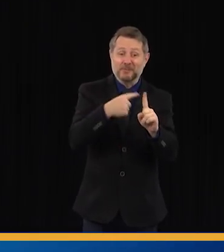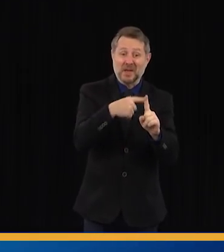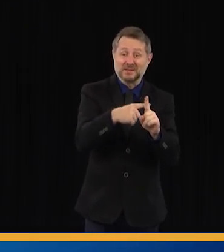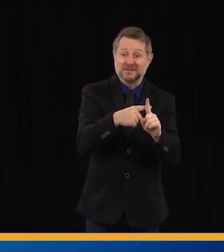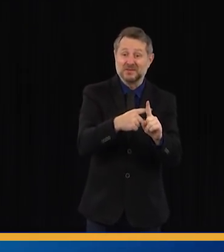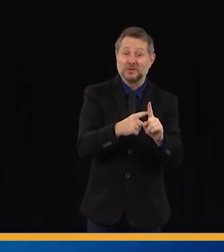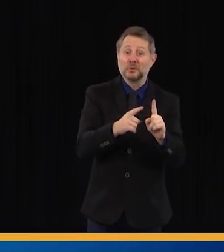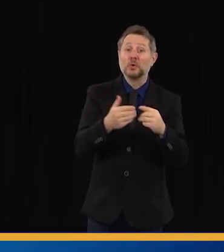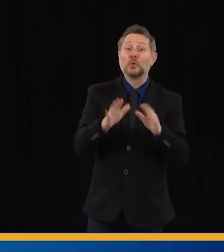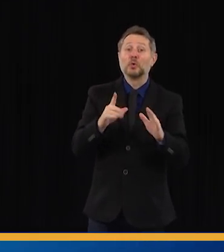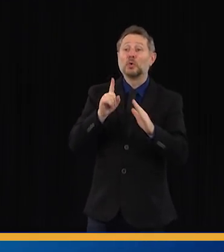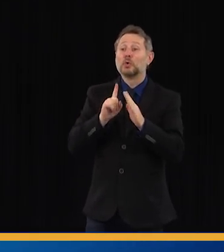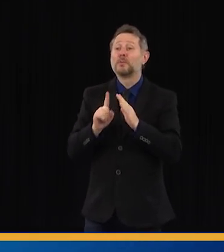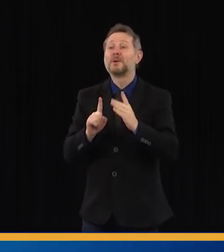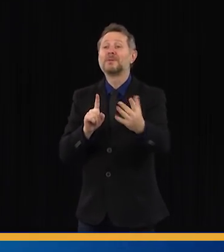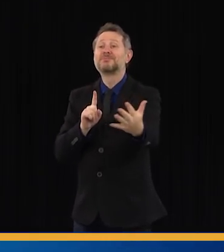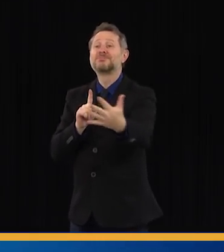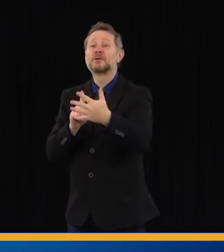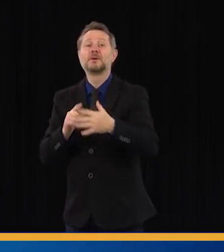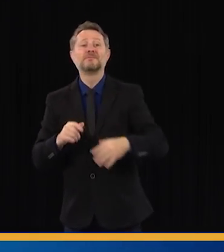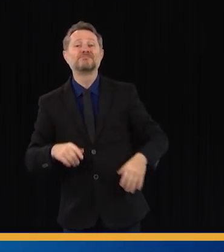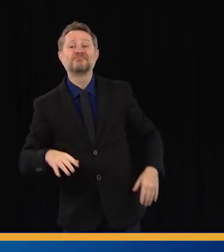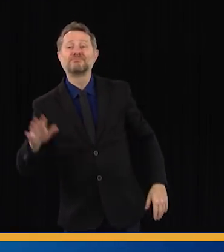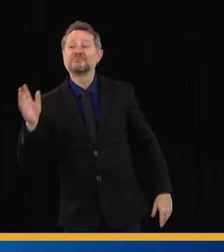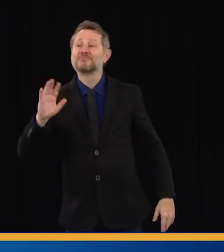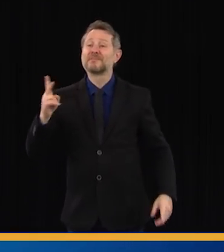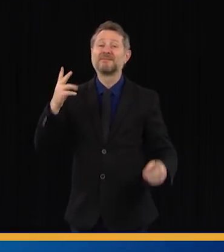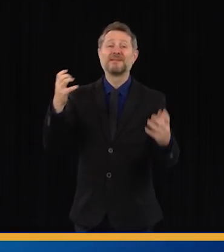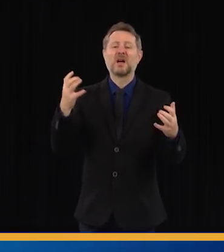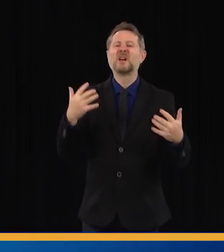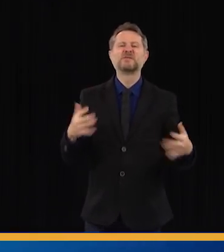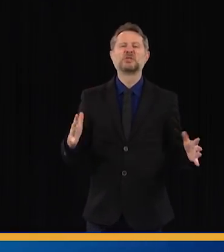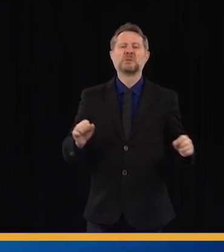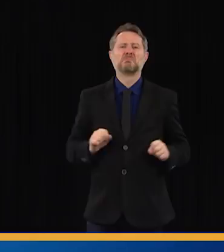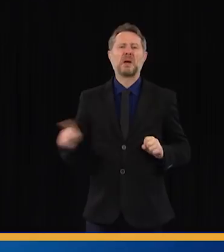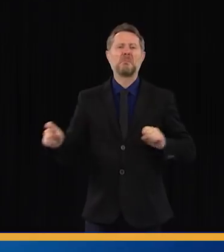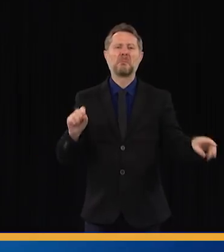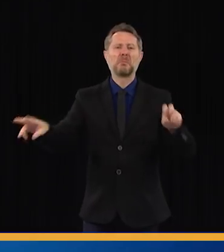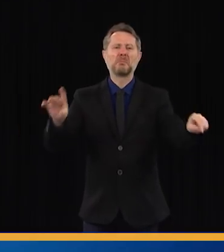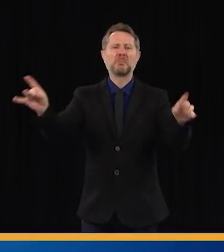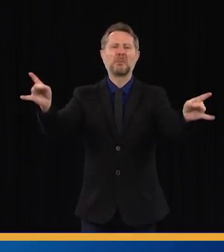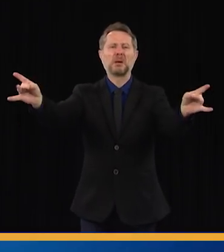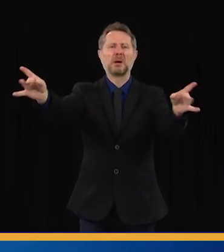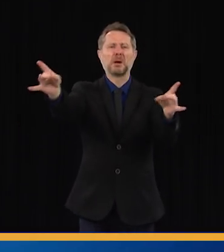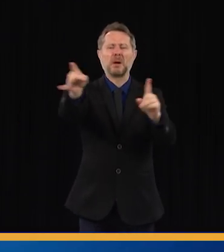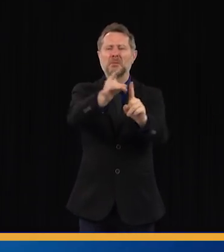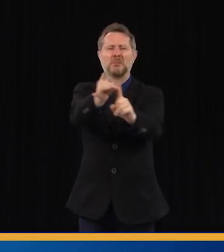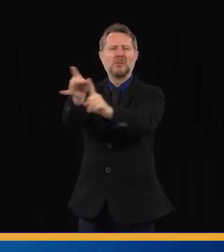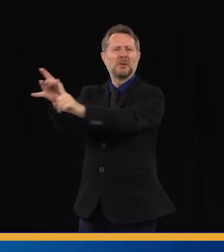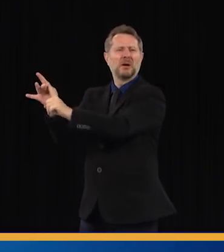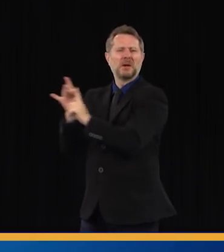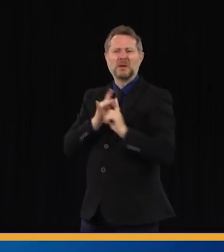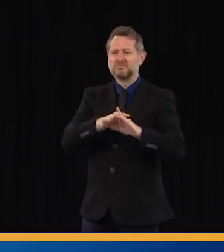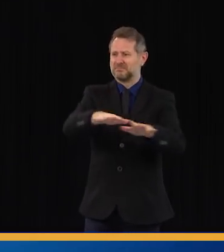people, 300 people, 400 people, now you have a problem. This goes back to the Spanish